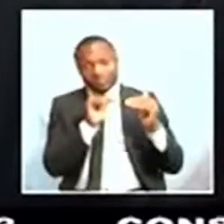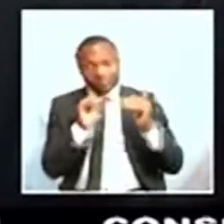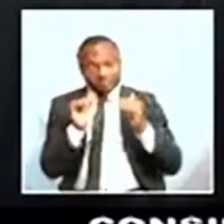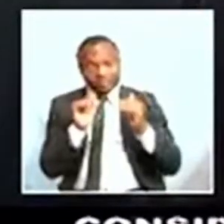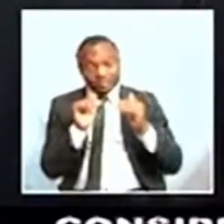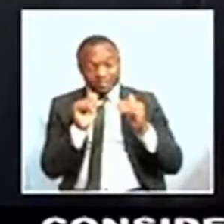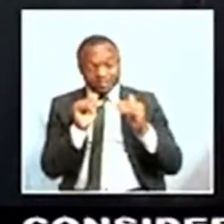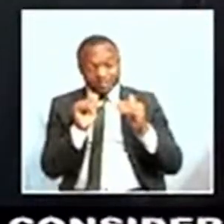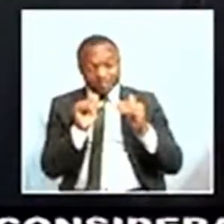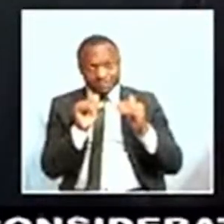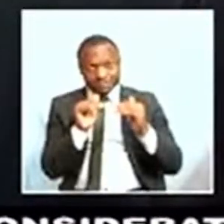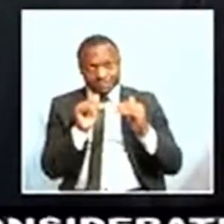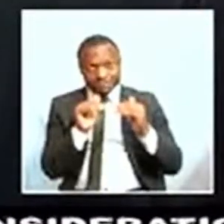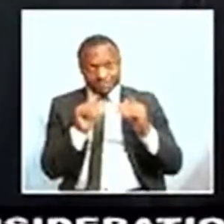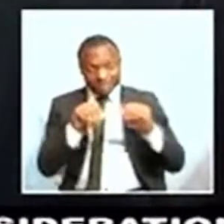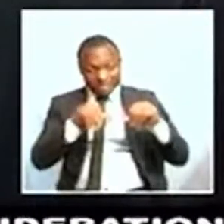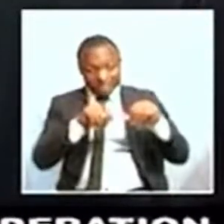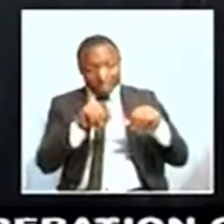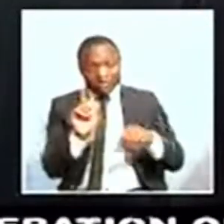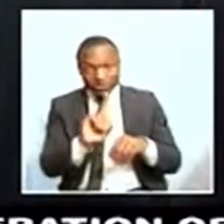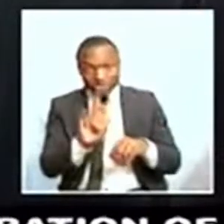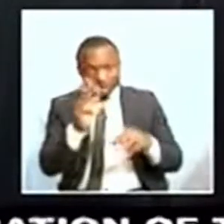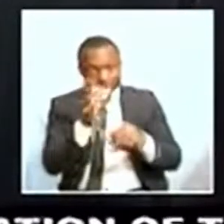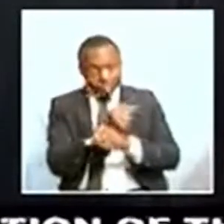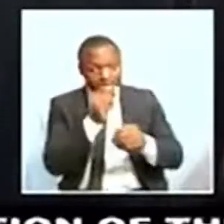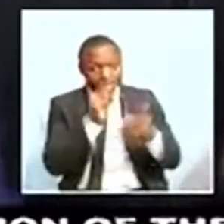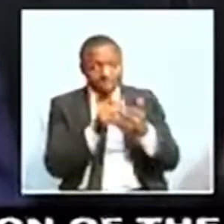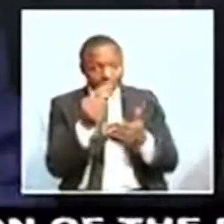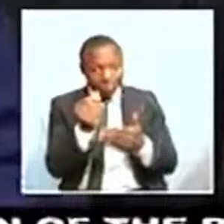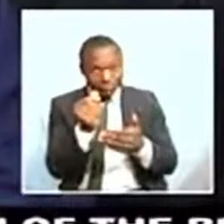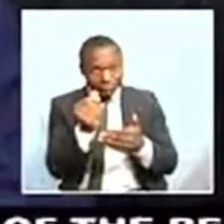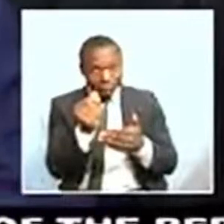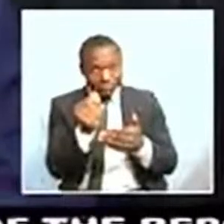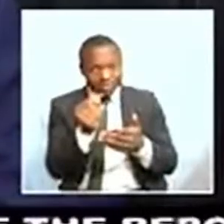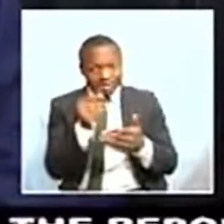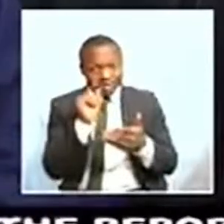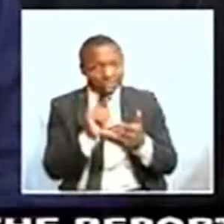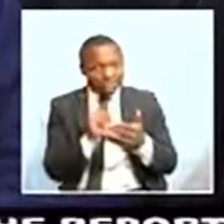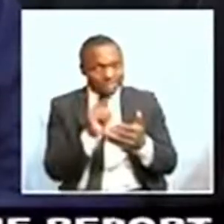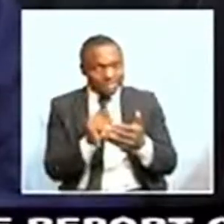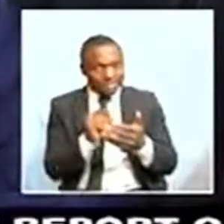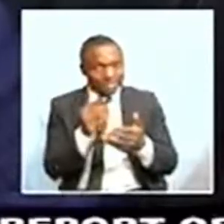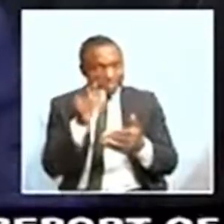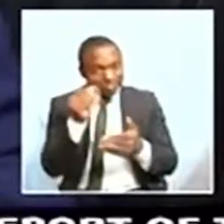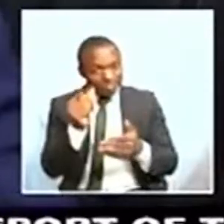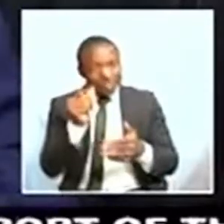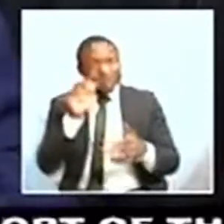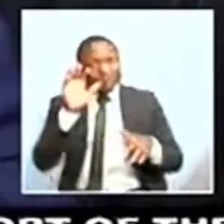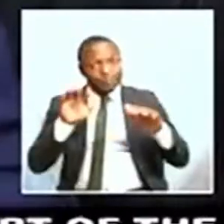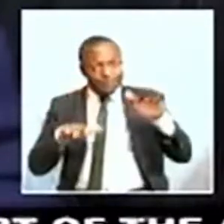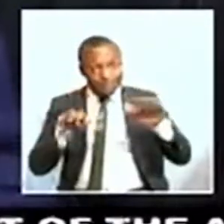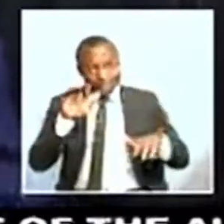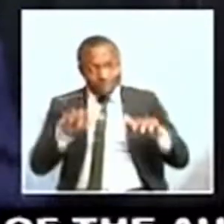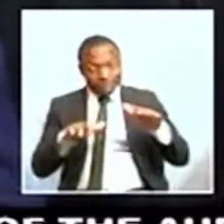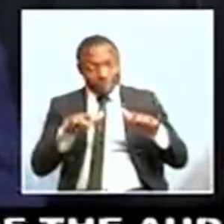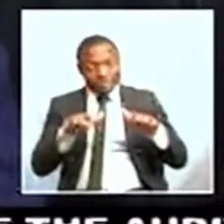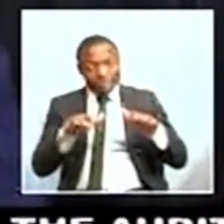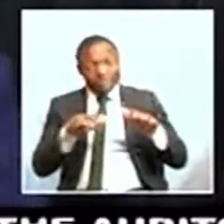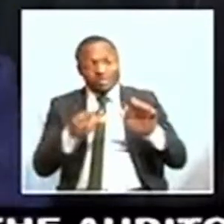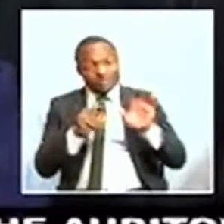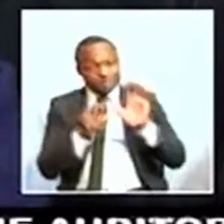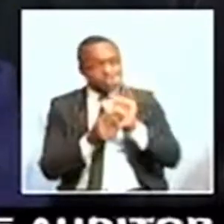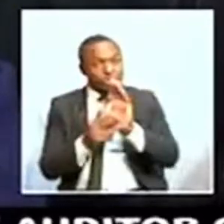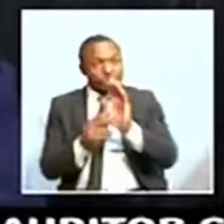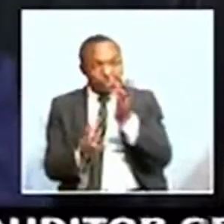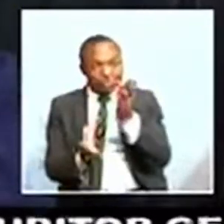source of this balance. The source of this balance is very clearly stated on page